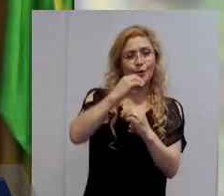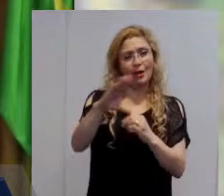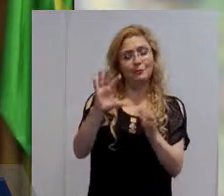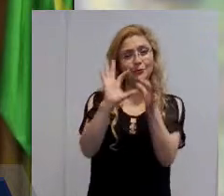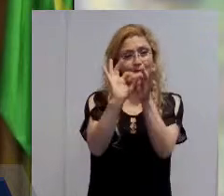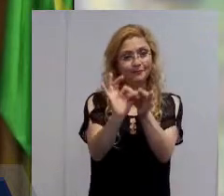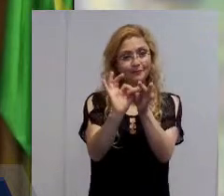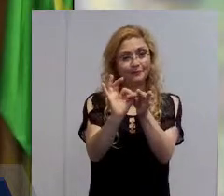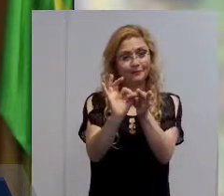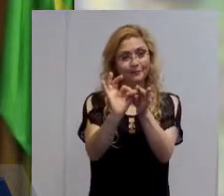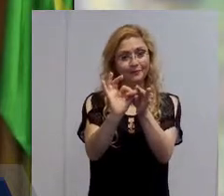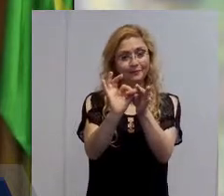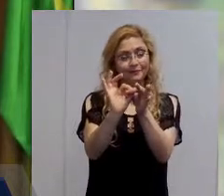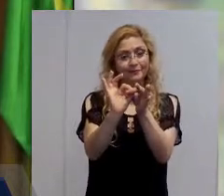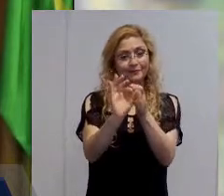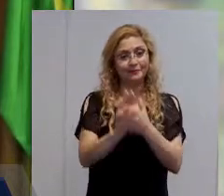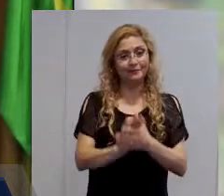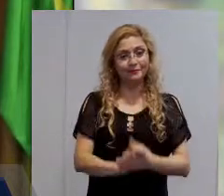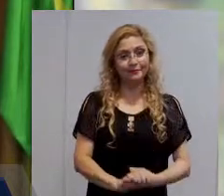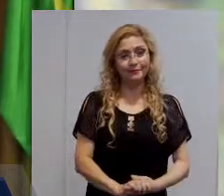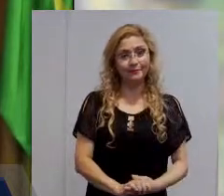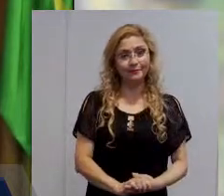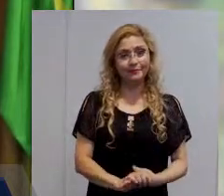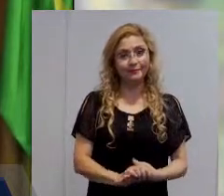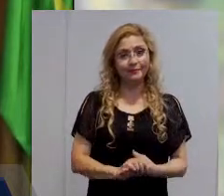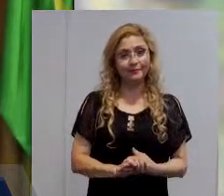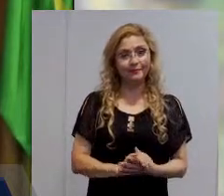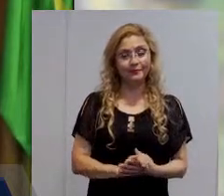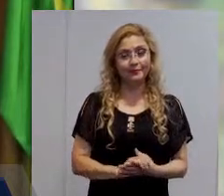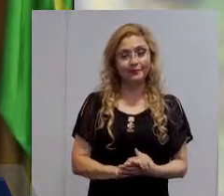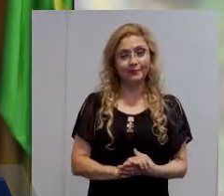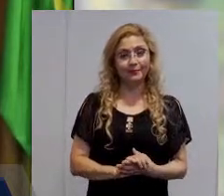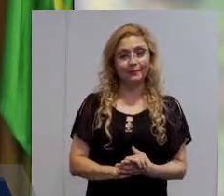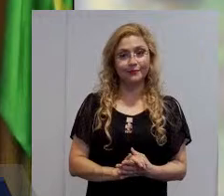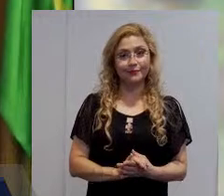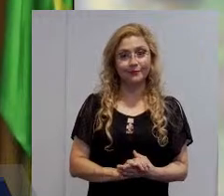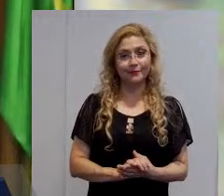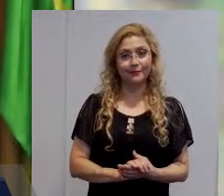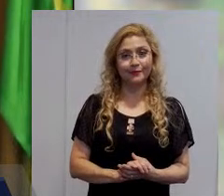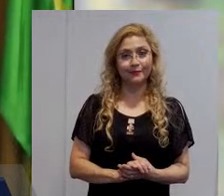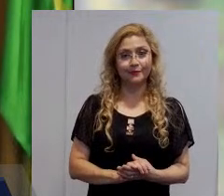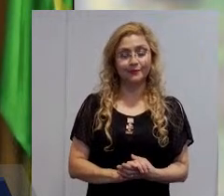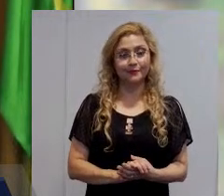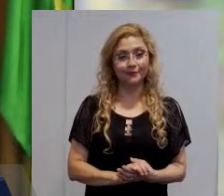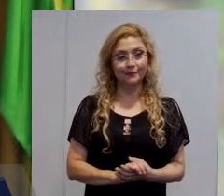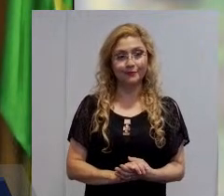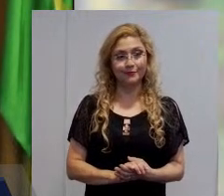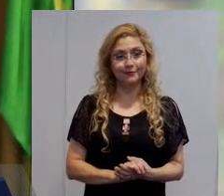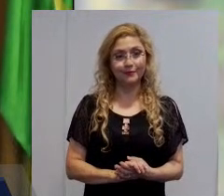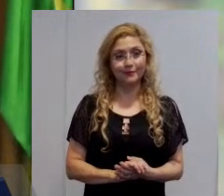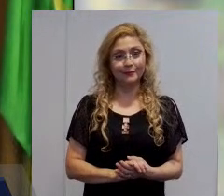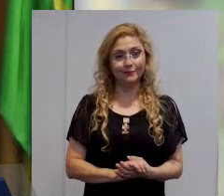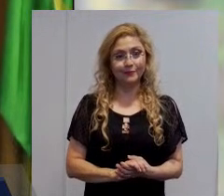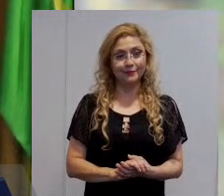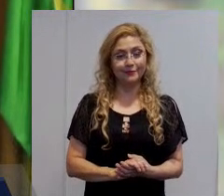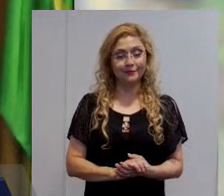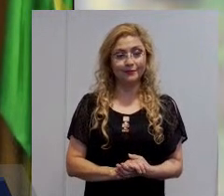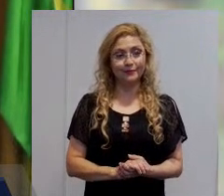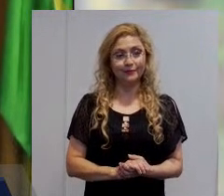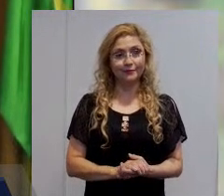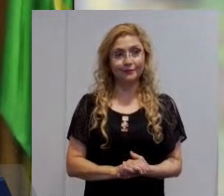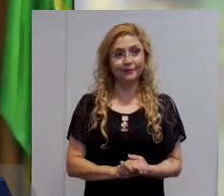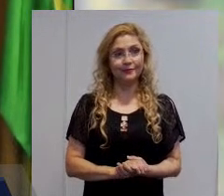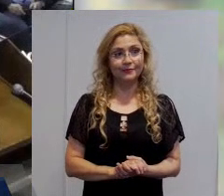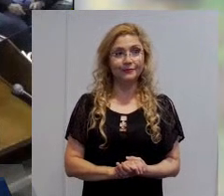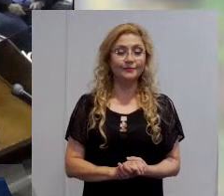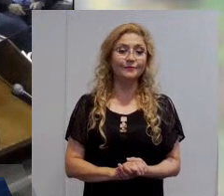rural worlds will secure well-being, the well-being they need.